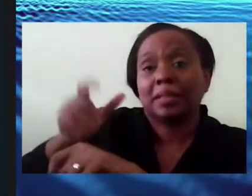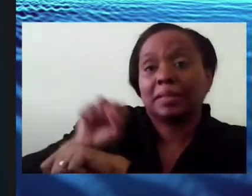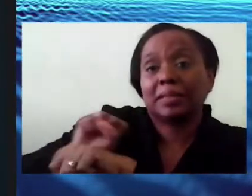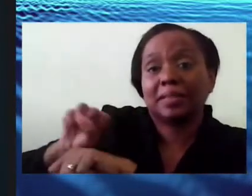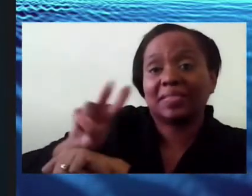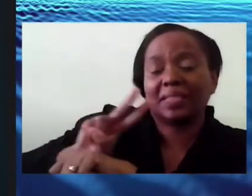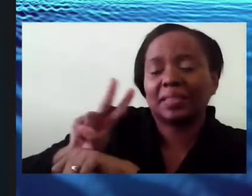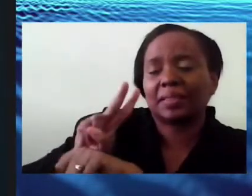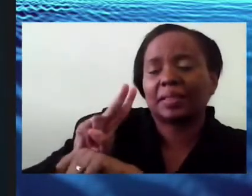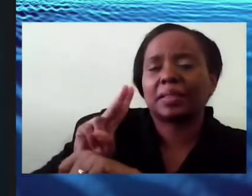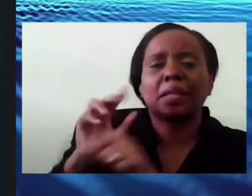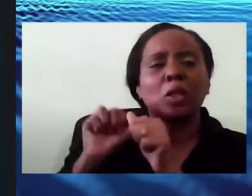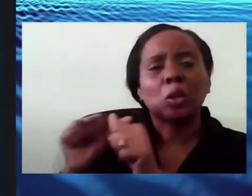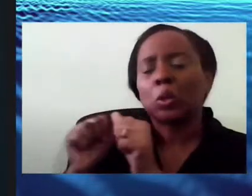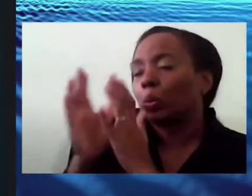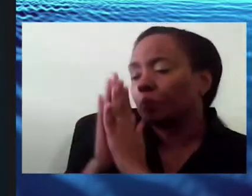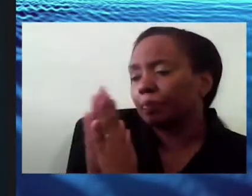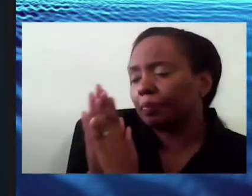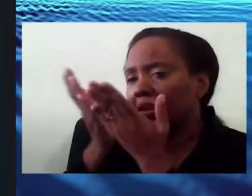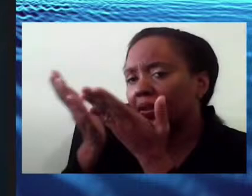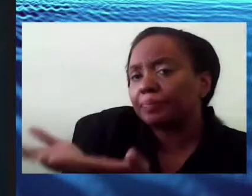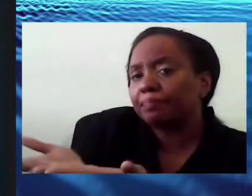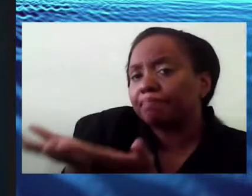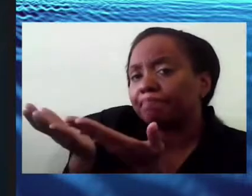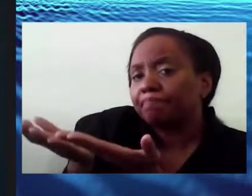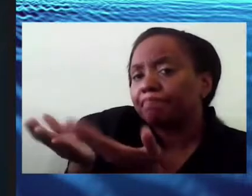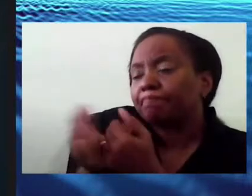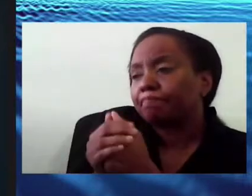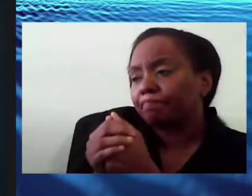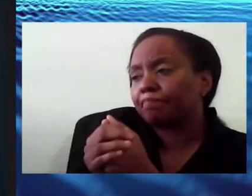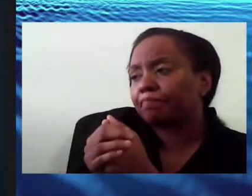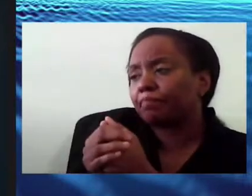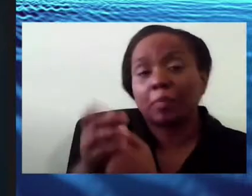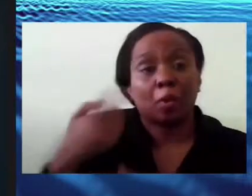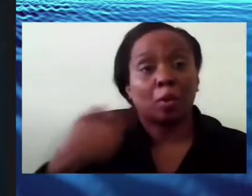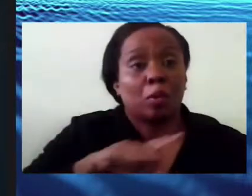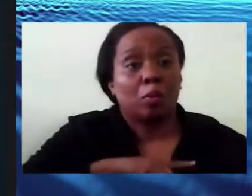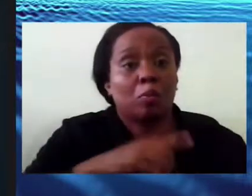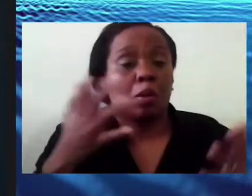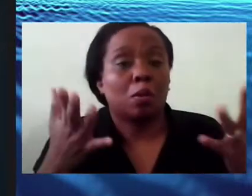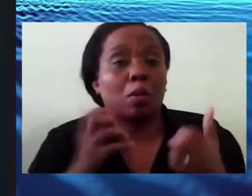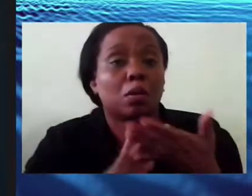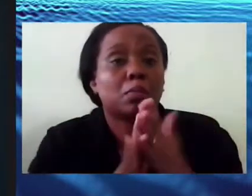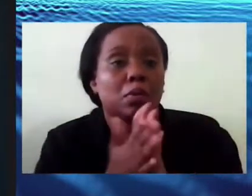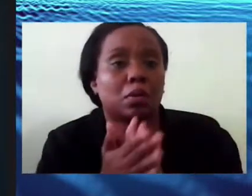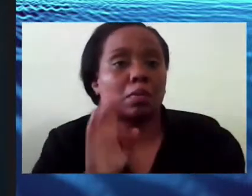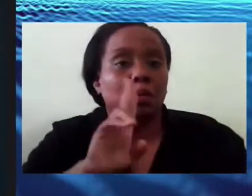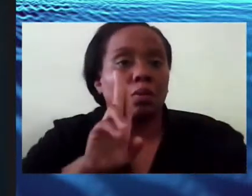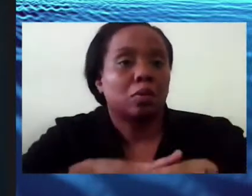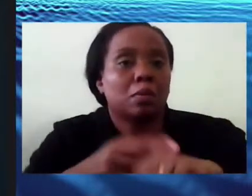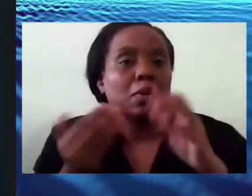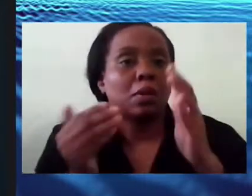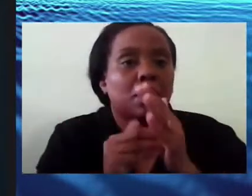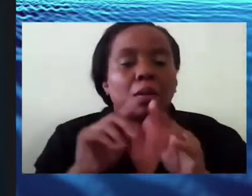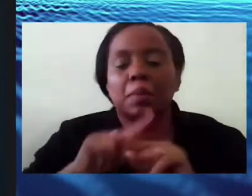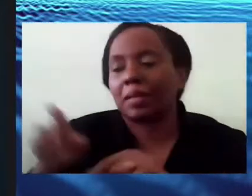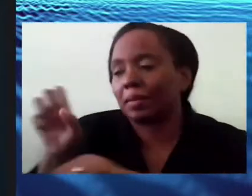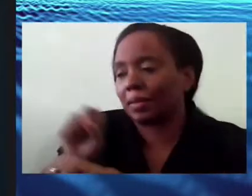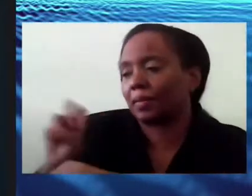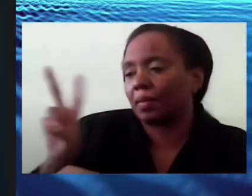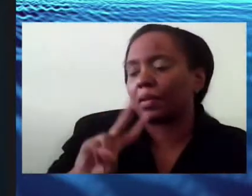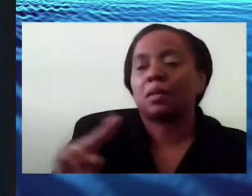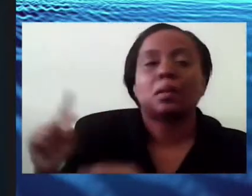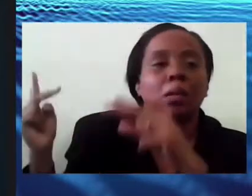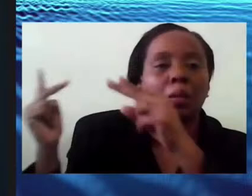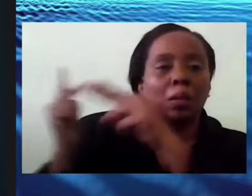prayers. We are trying to get back to some degree of normalcy, but it will be a lot longer for them, and the consequences for them are a lot more